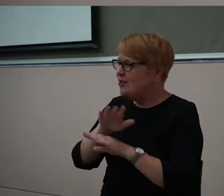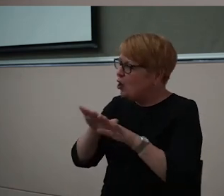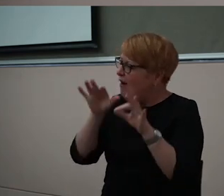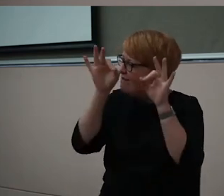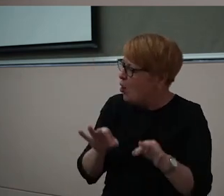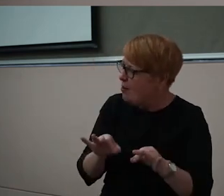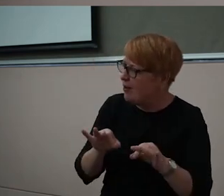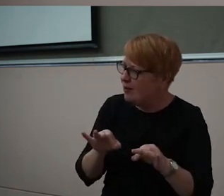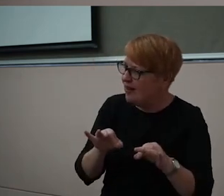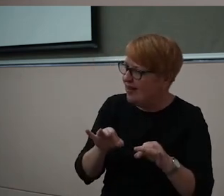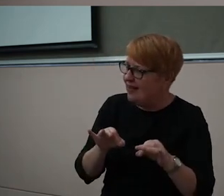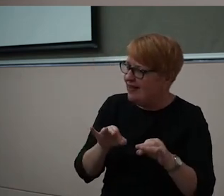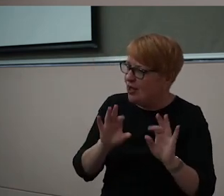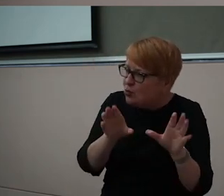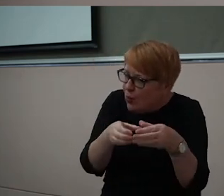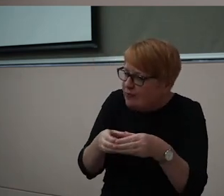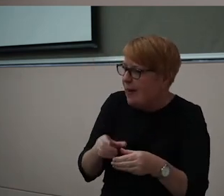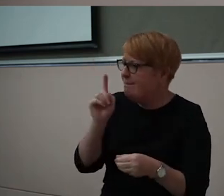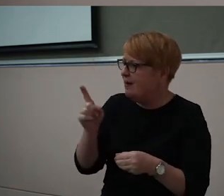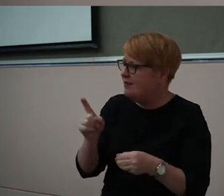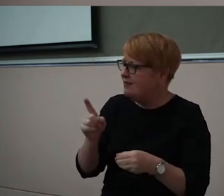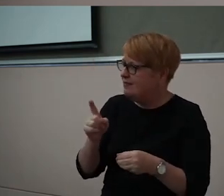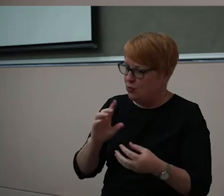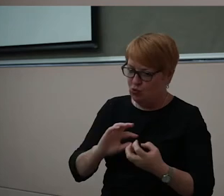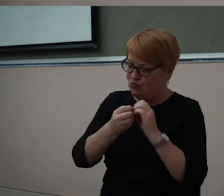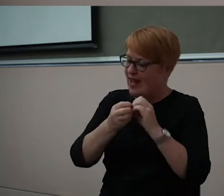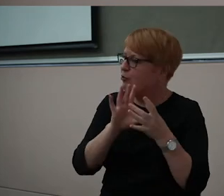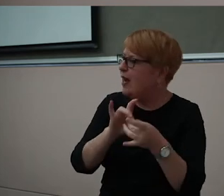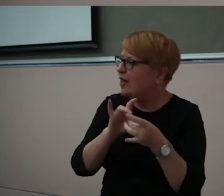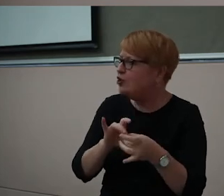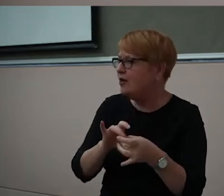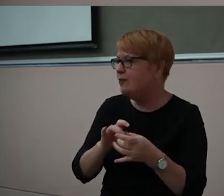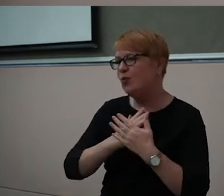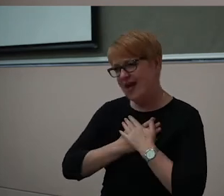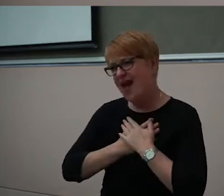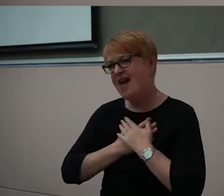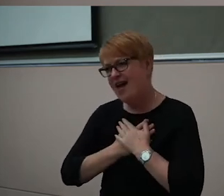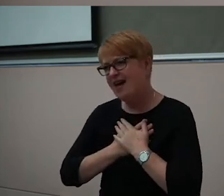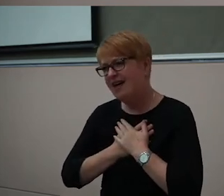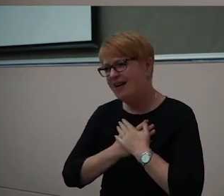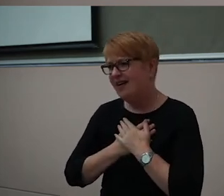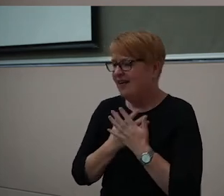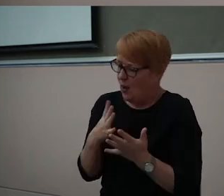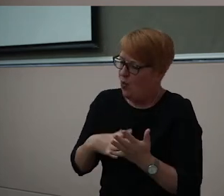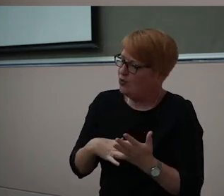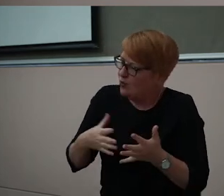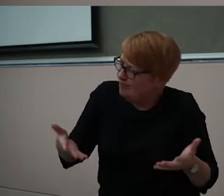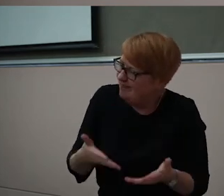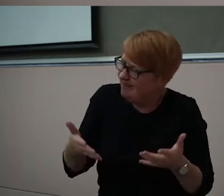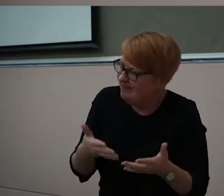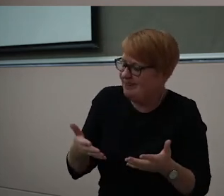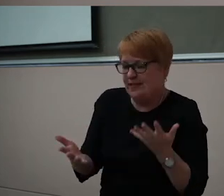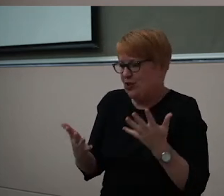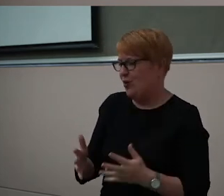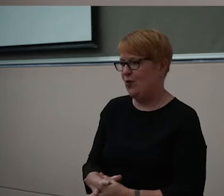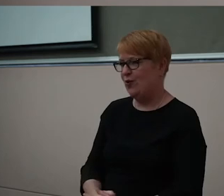again, and I've kind of got that particular hat on where I'm like, okay, so let's see if we can try and support them in this way, but